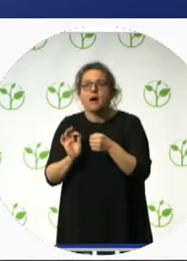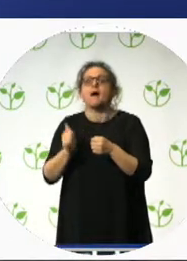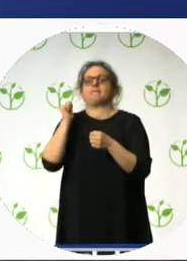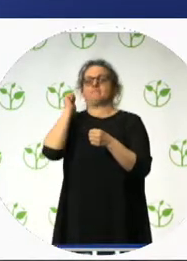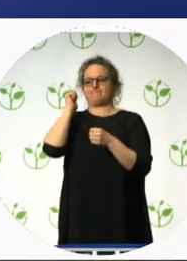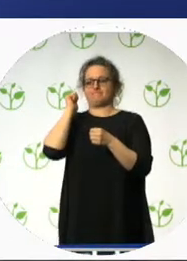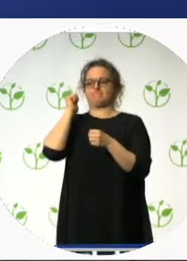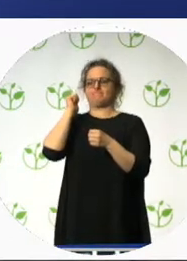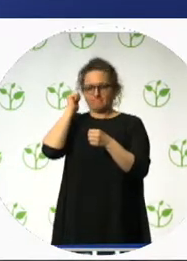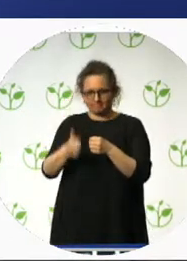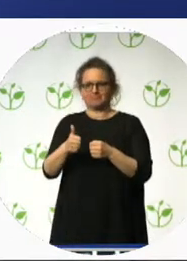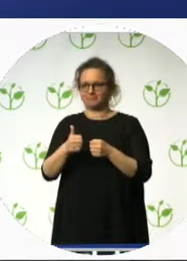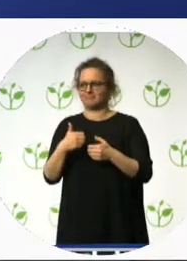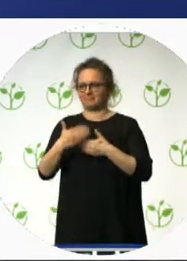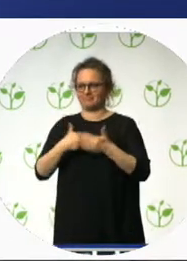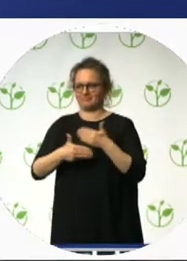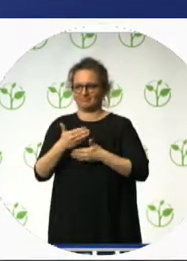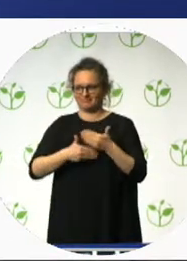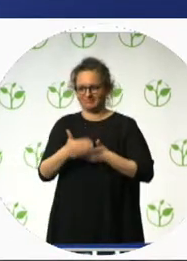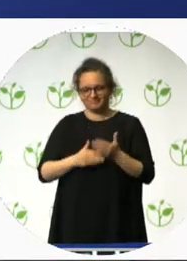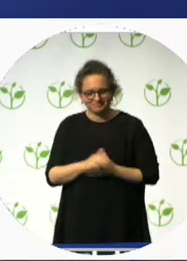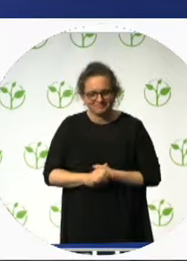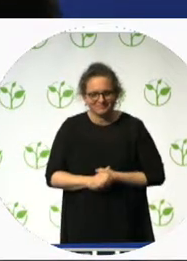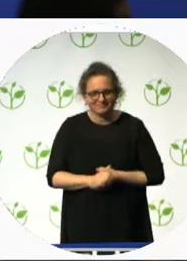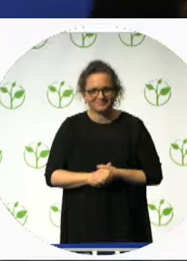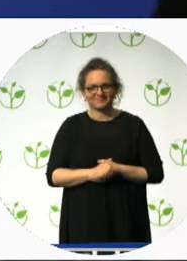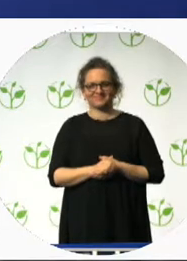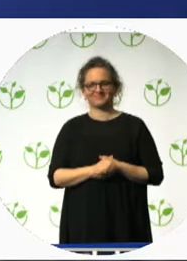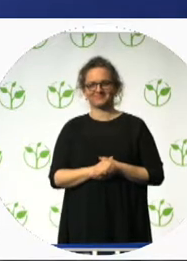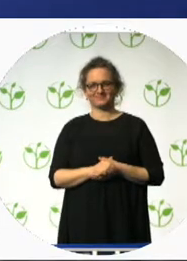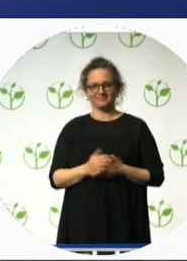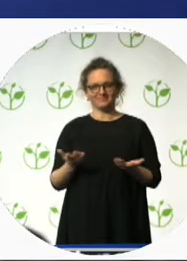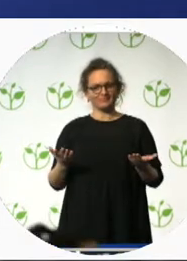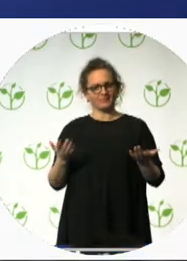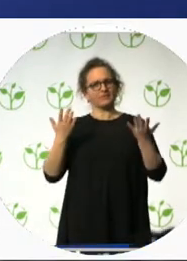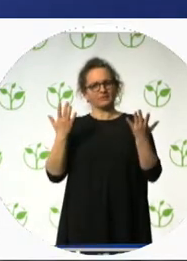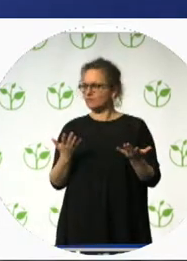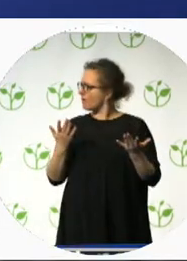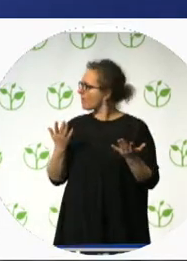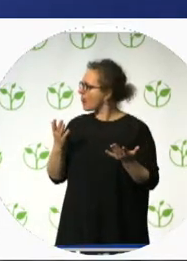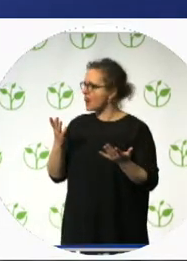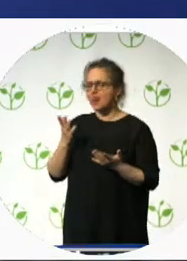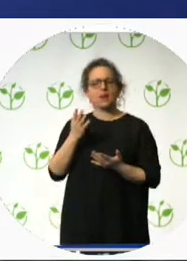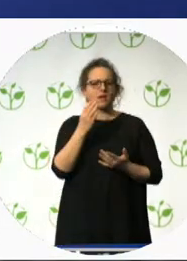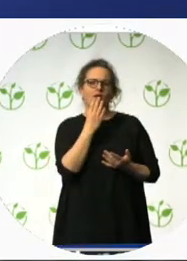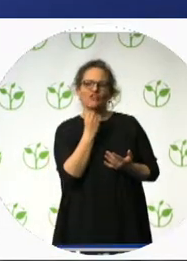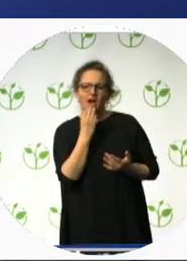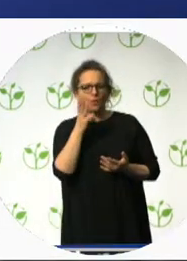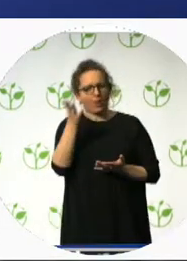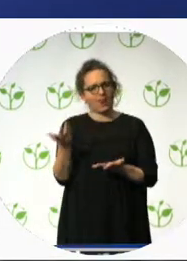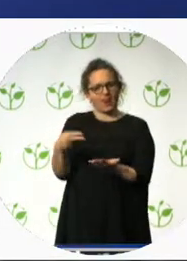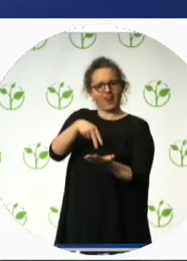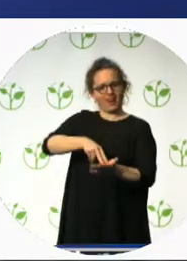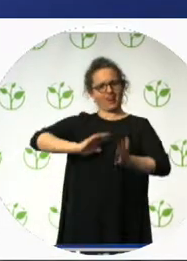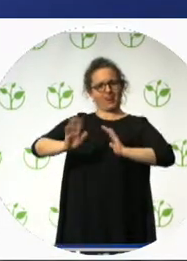okay. Fault. So Matthias said, I'm okay with standing up. Okay. So then we are looking